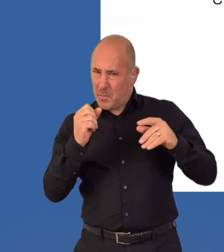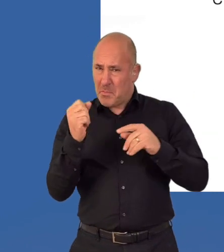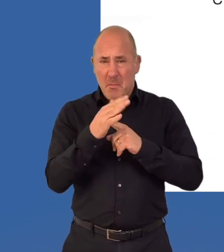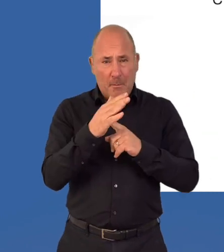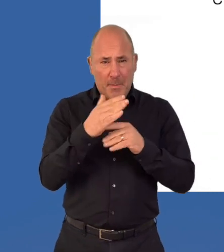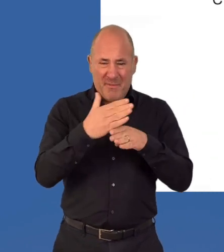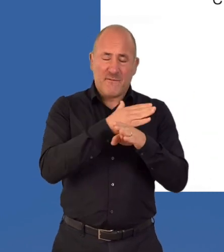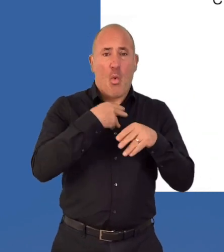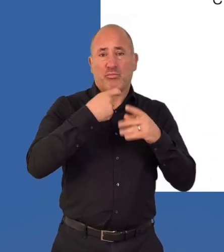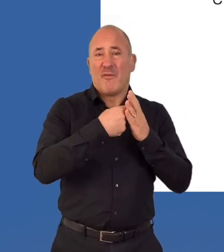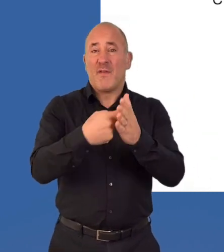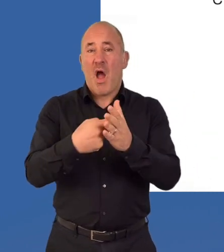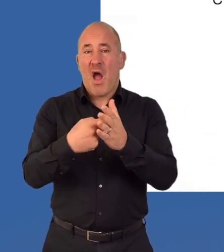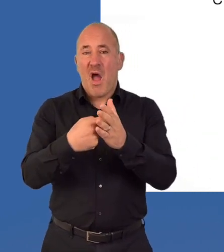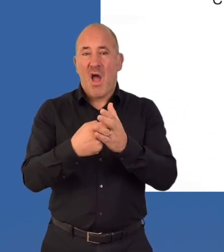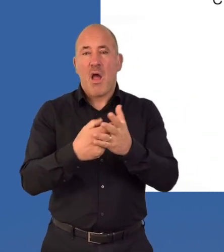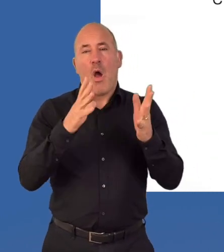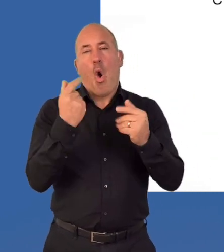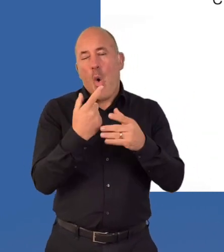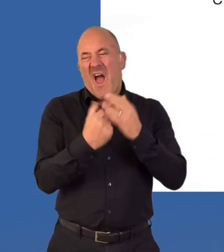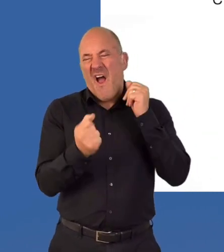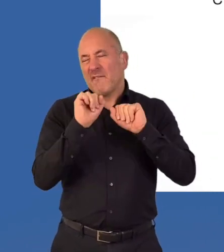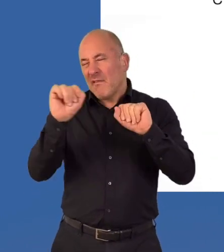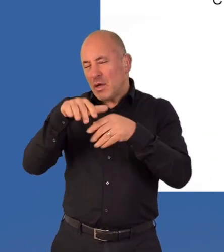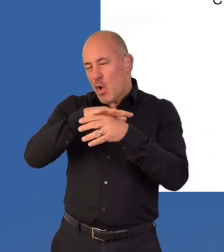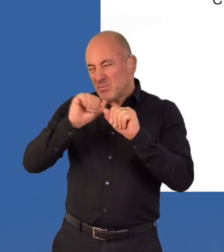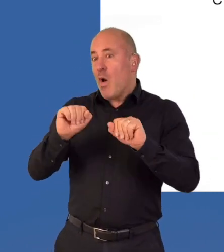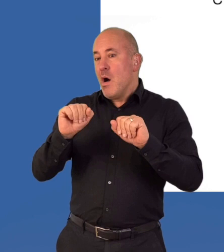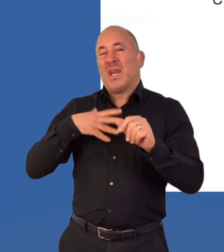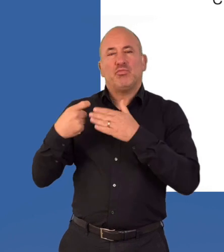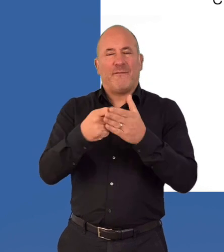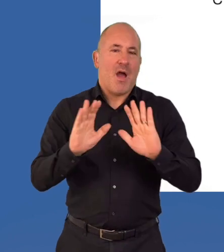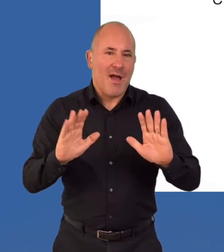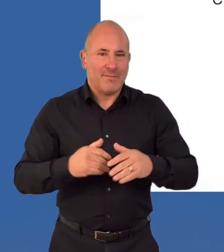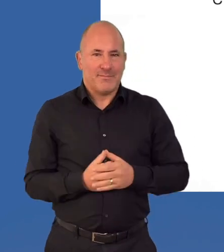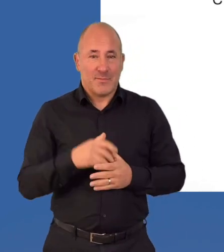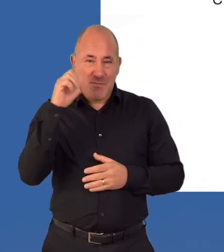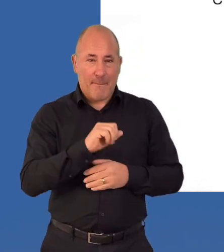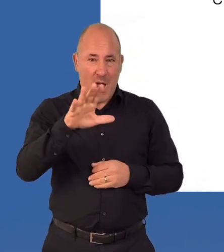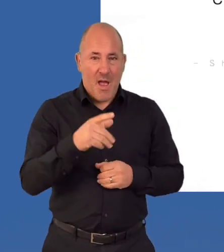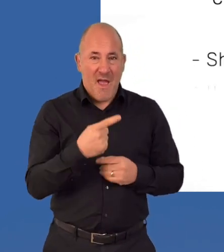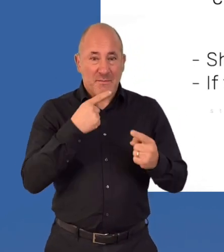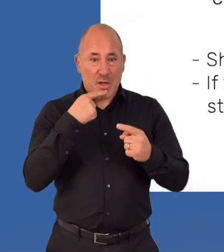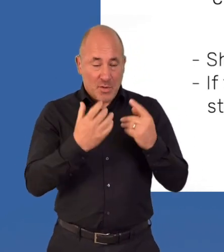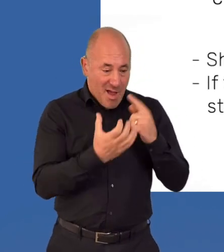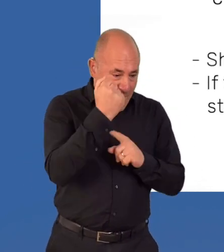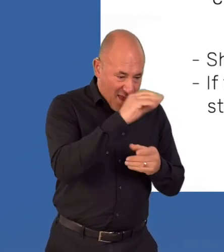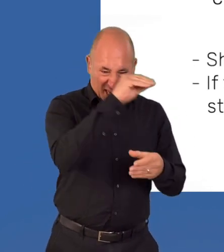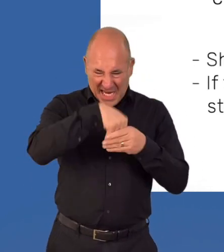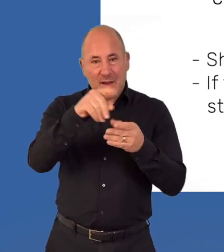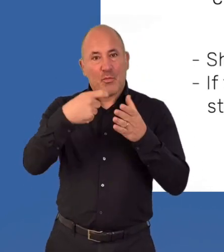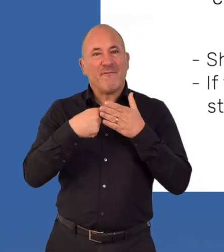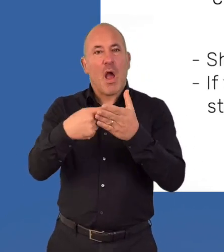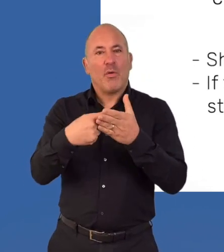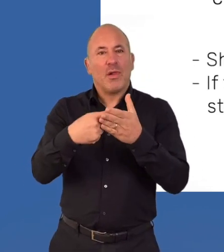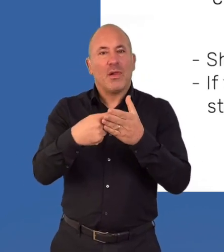essential prior to referral, unless there are exceptional circumstances. Remember to share the findings in your